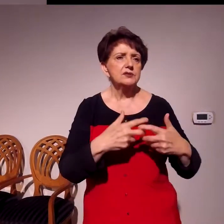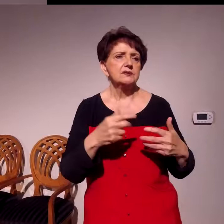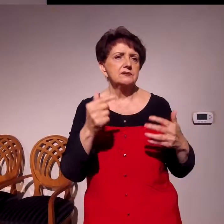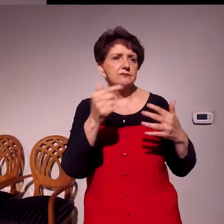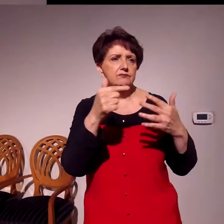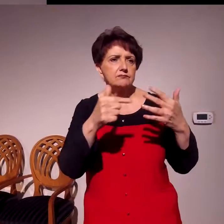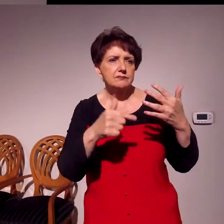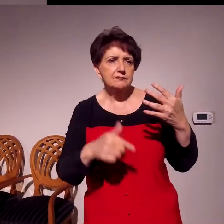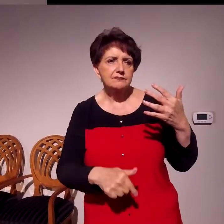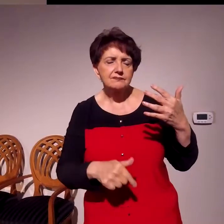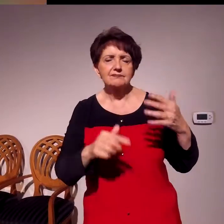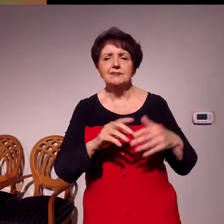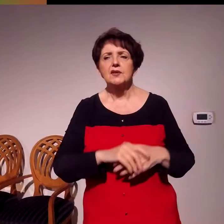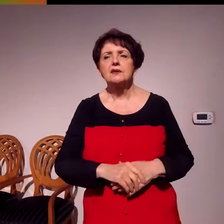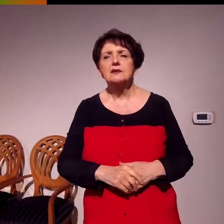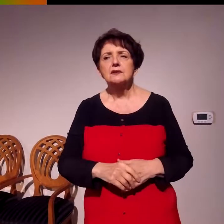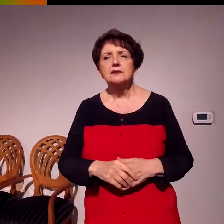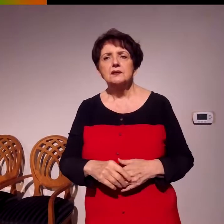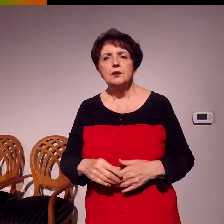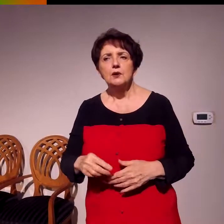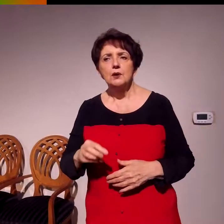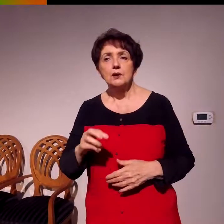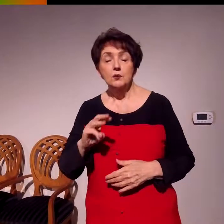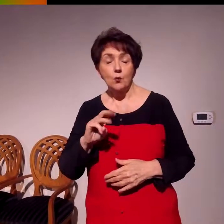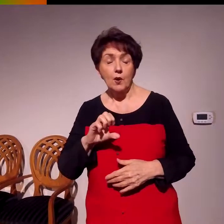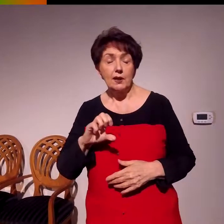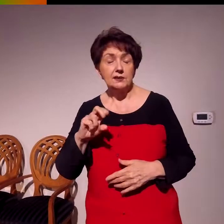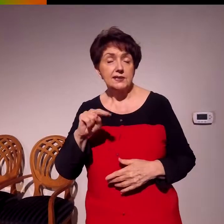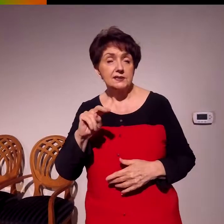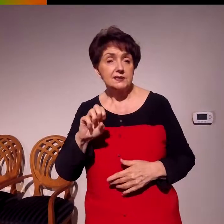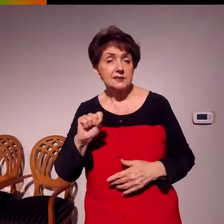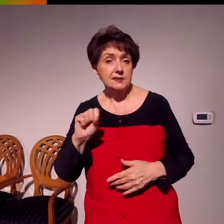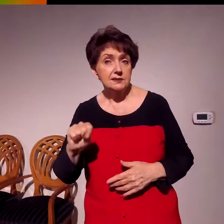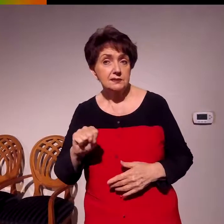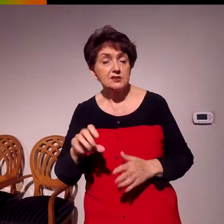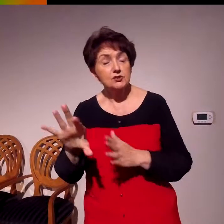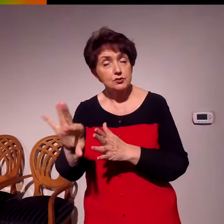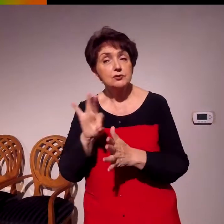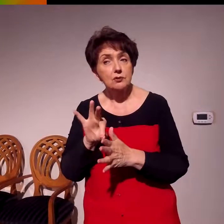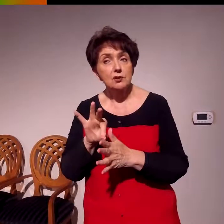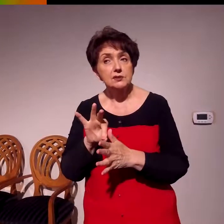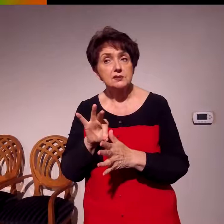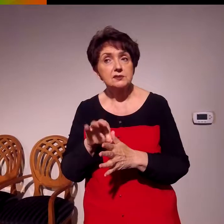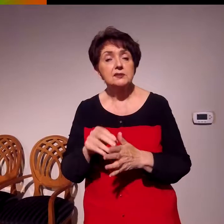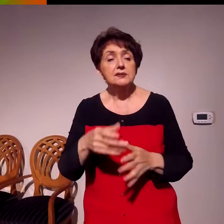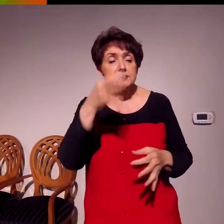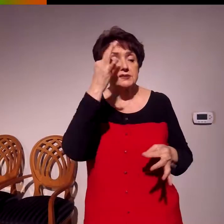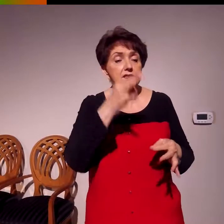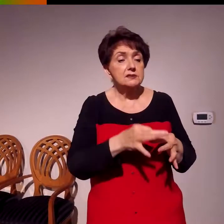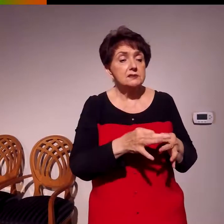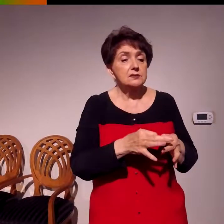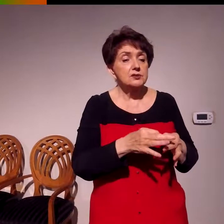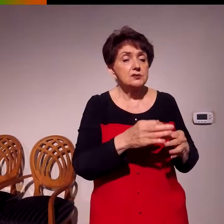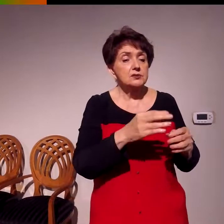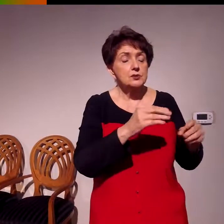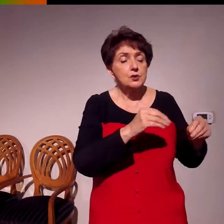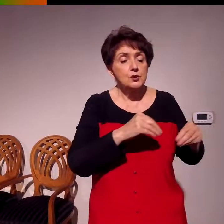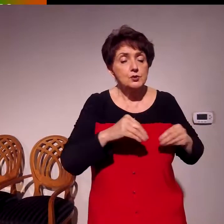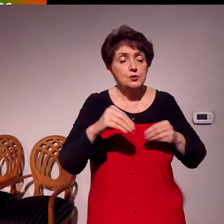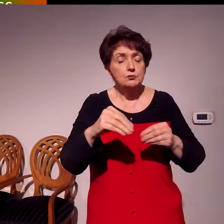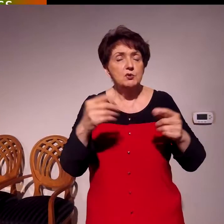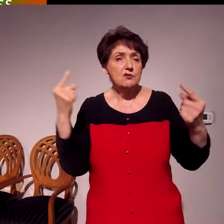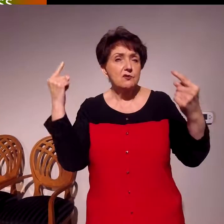goes on to say this, wellness is a choice. A decision we make to move toward optimal